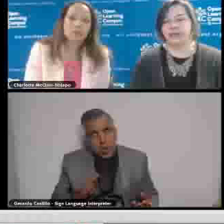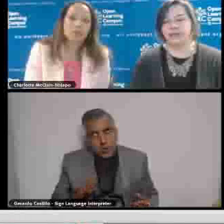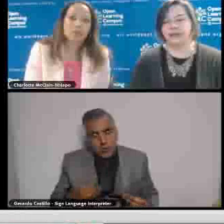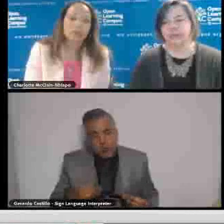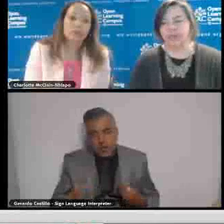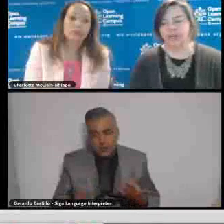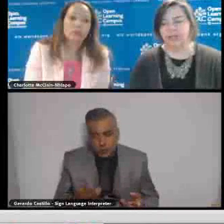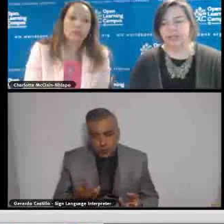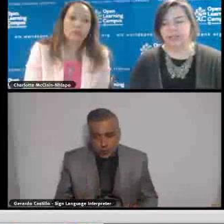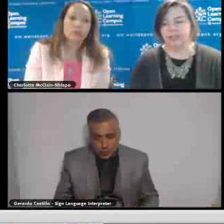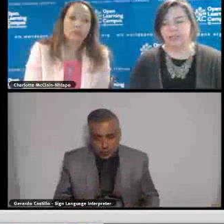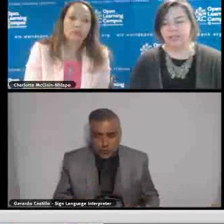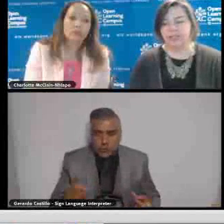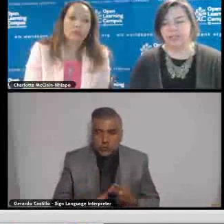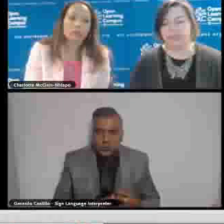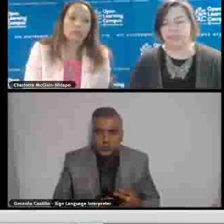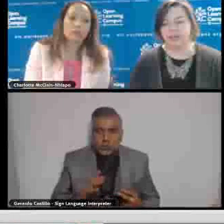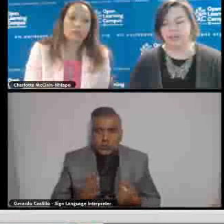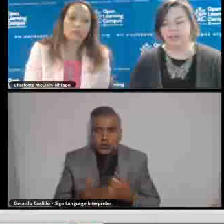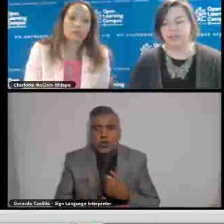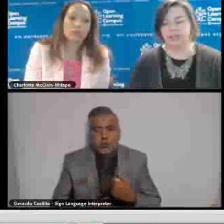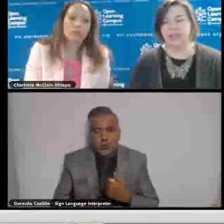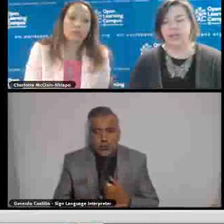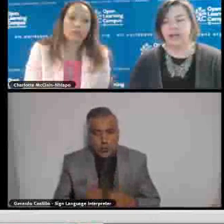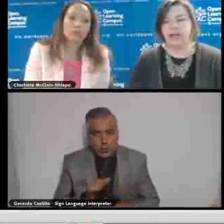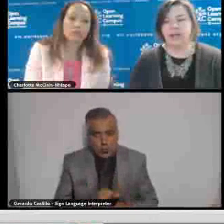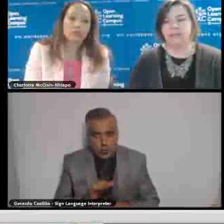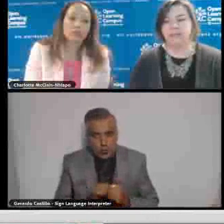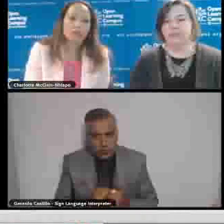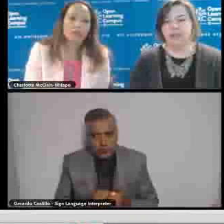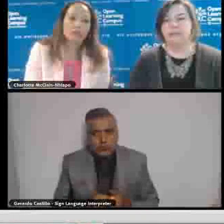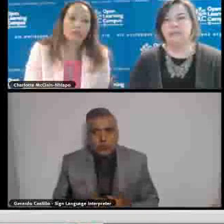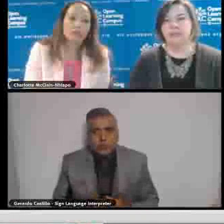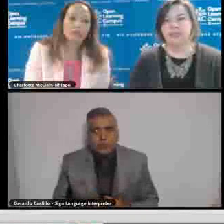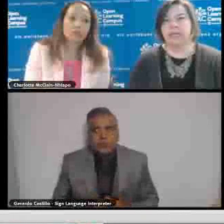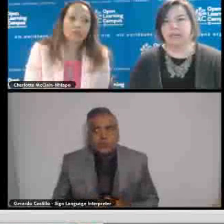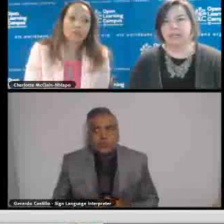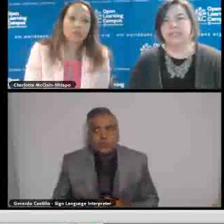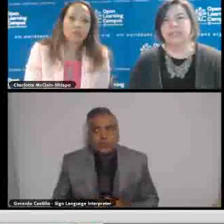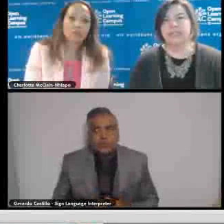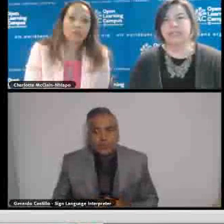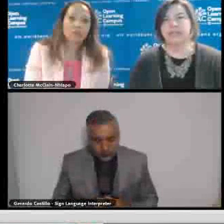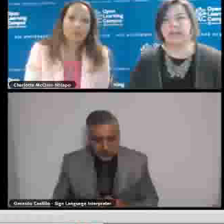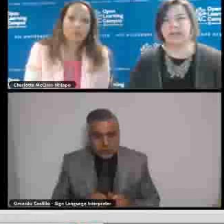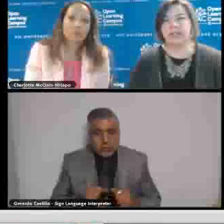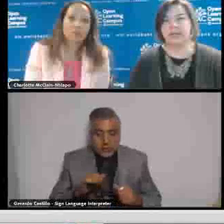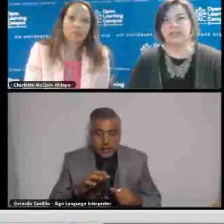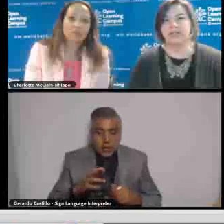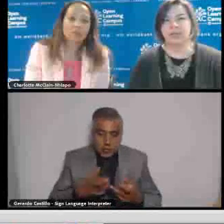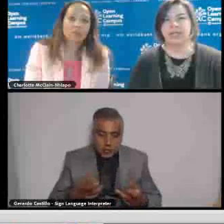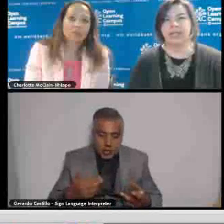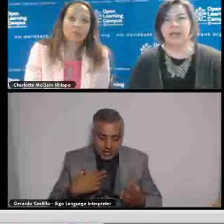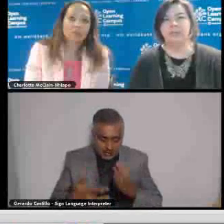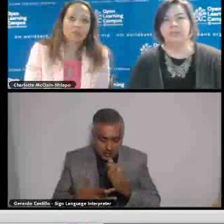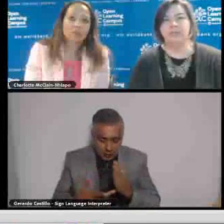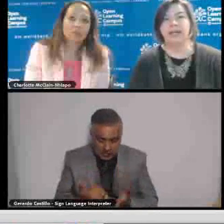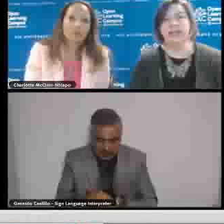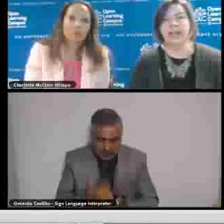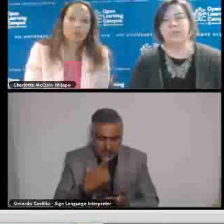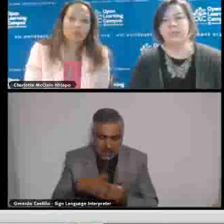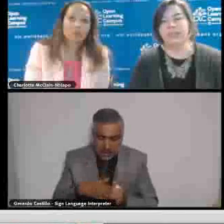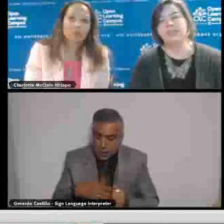to the countries that we work with um, comes with technical assistance and guidance, right? So we can help to guide that,